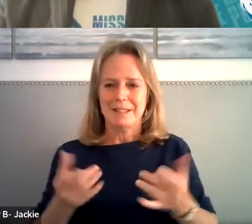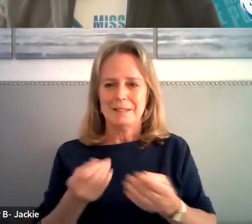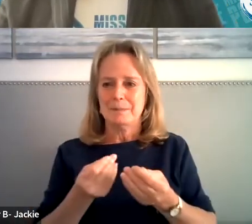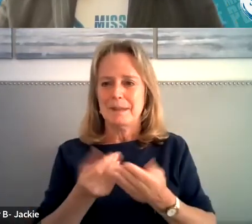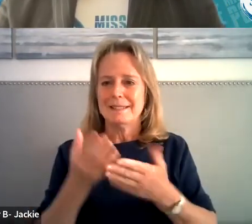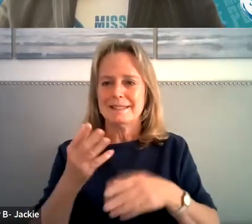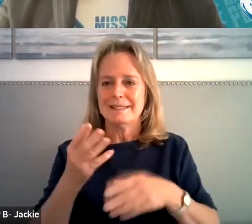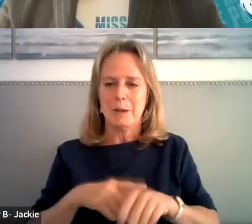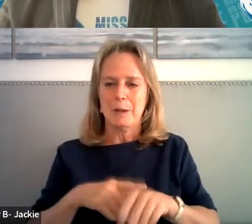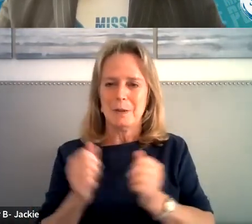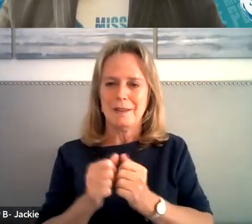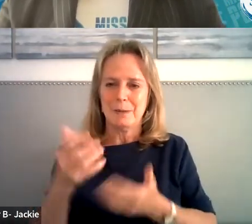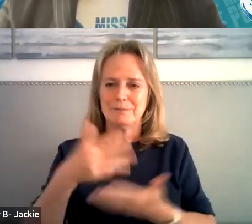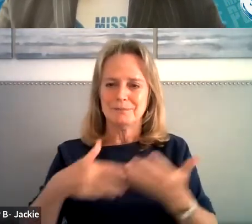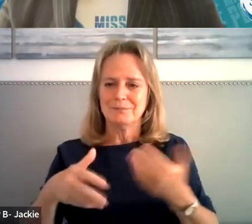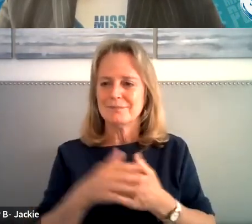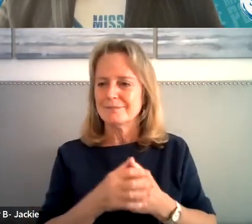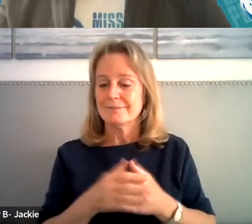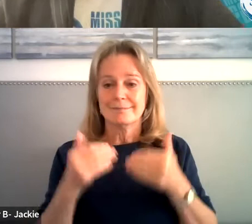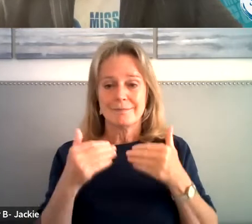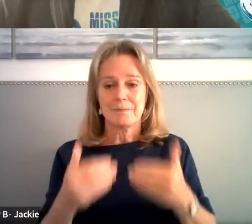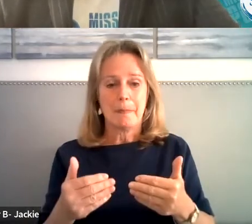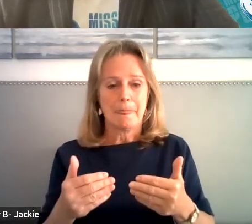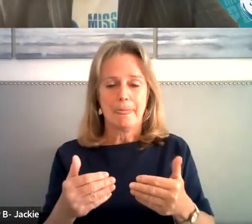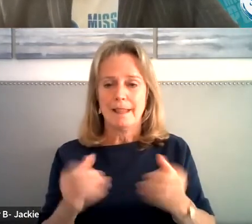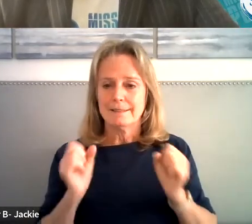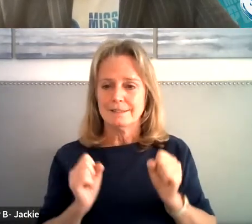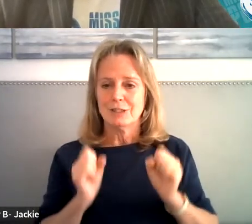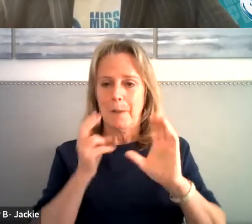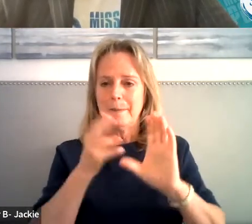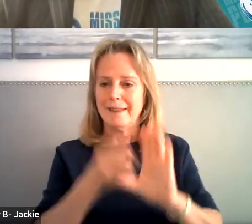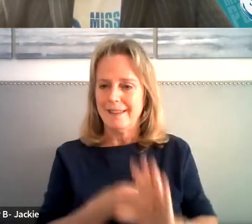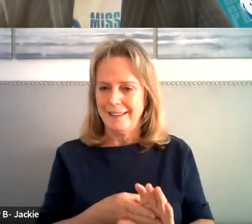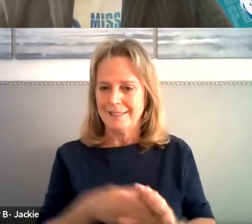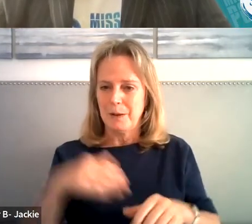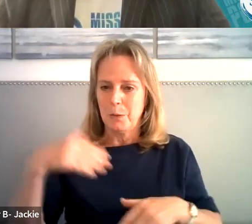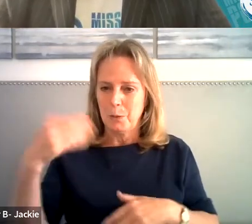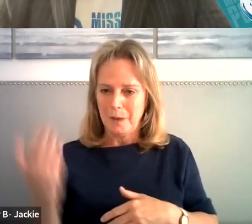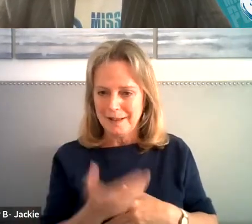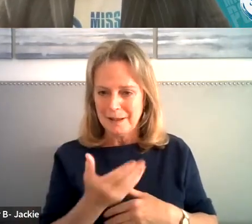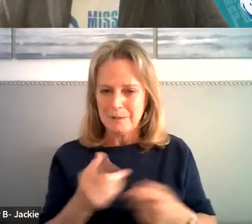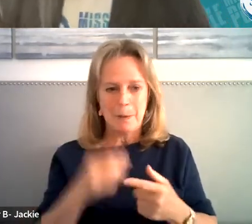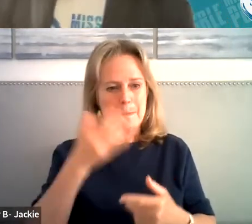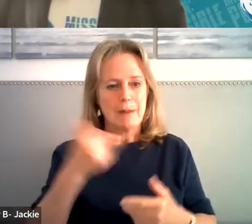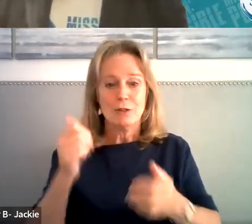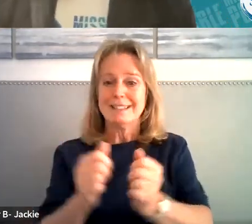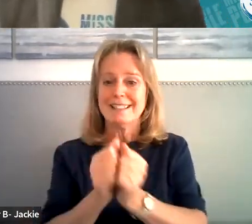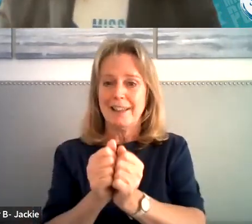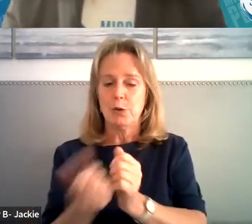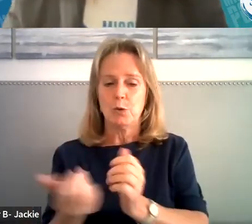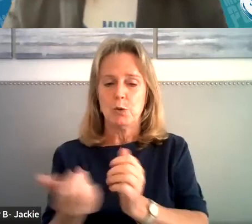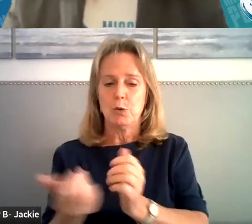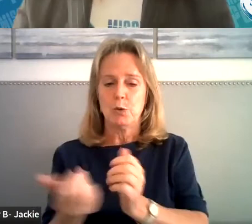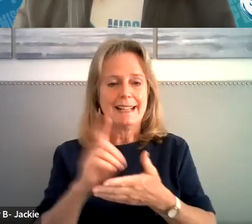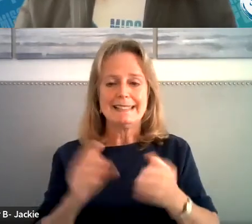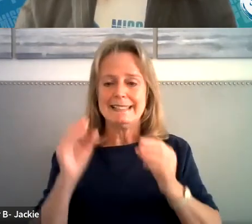you. So I'm going to go ahead and jump in. Welcome to Better Together, Redesigning